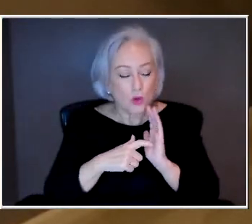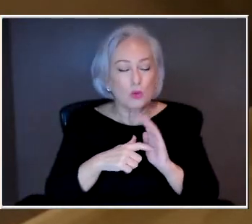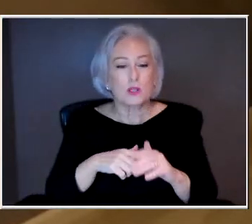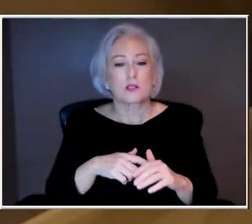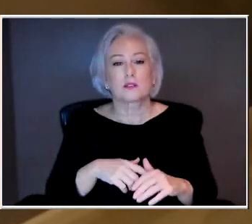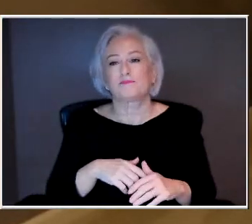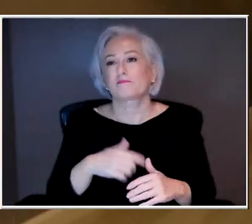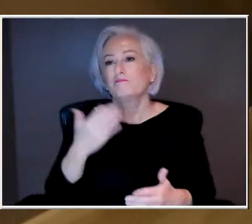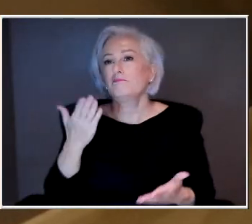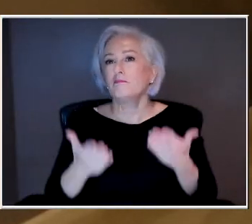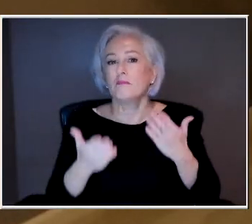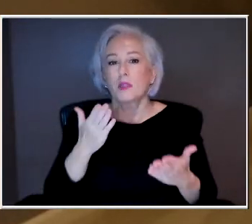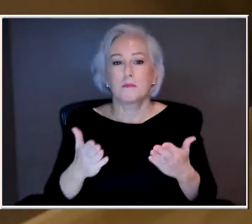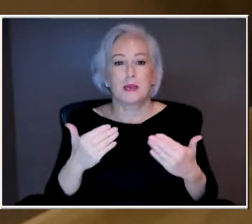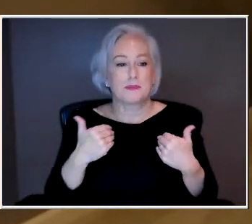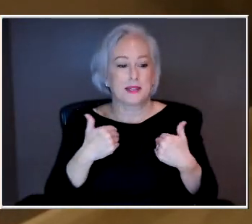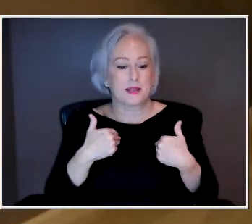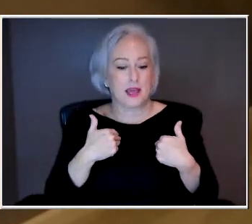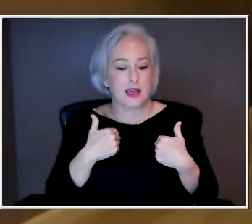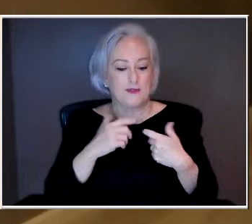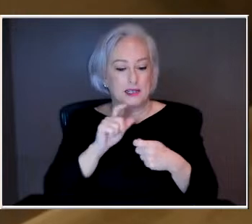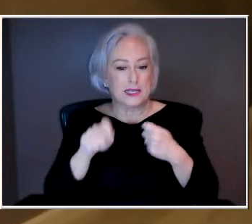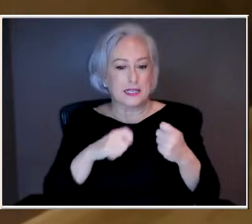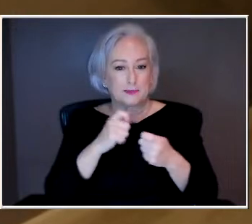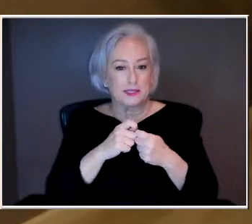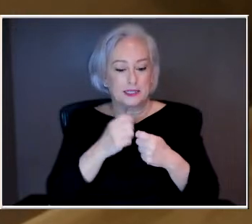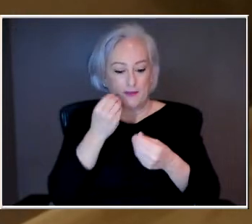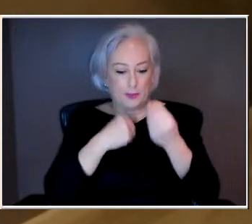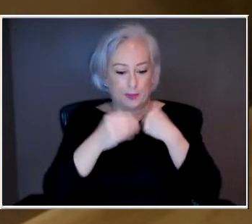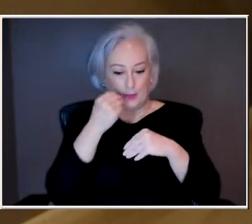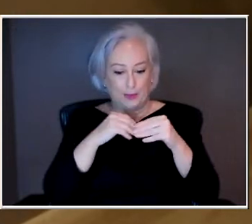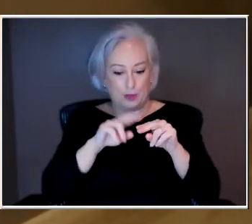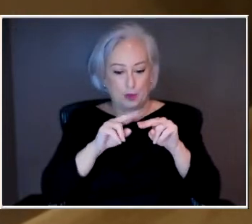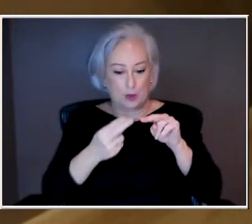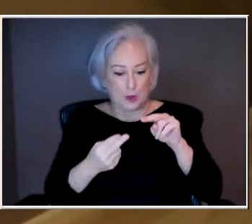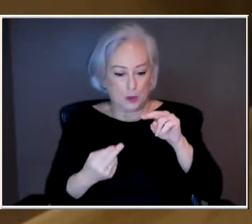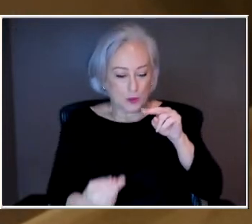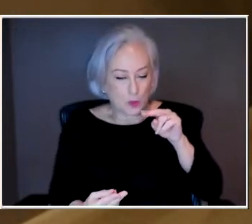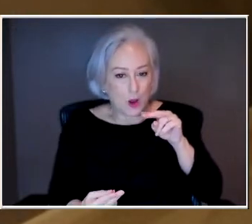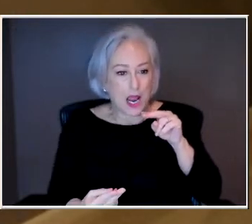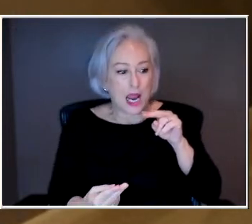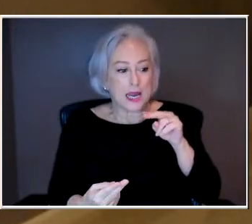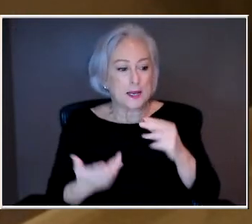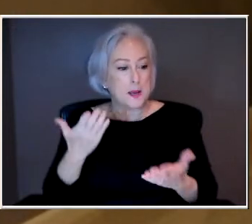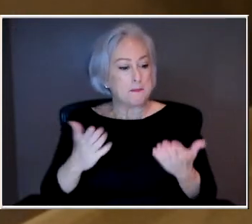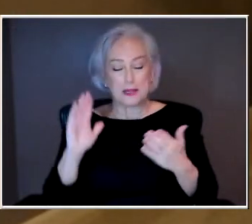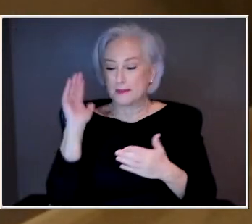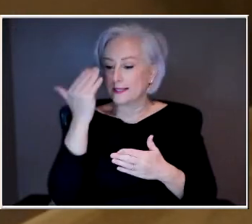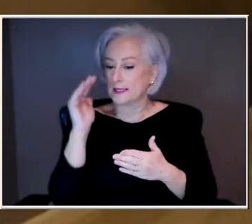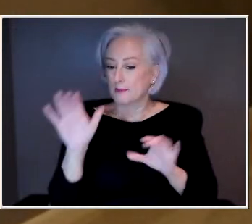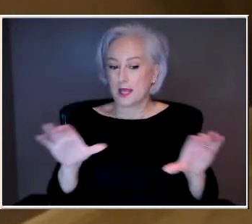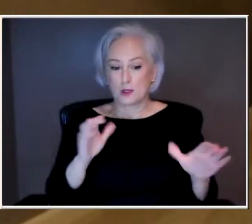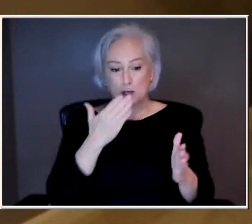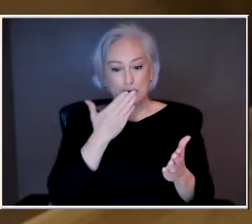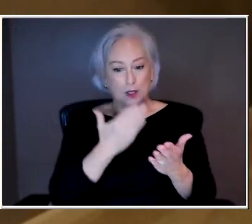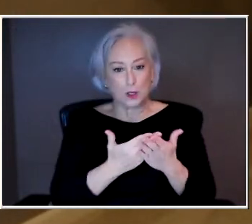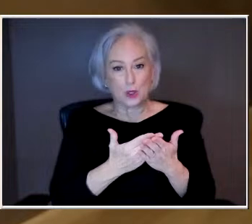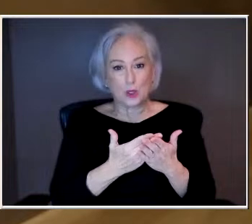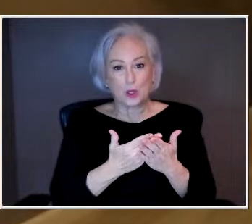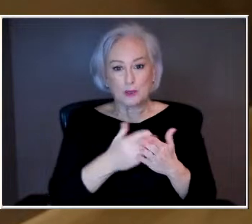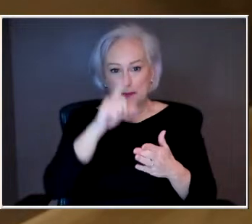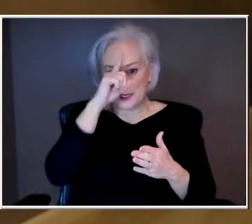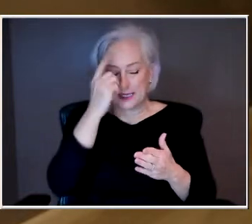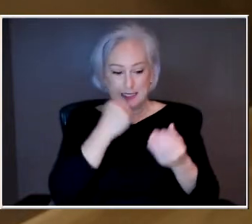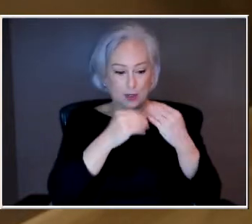on a diet program to lose weight, that may appear that they're losing weight because of their, you know, good